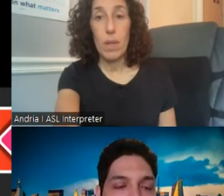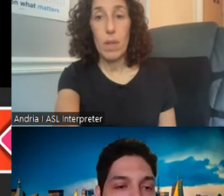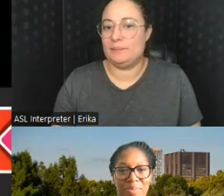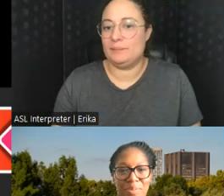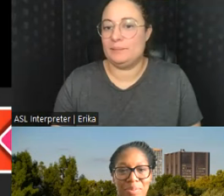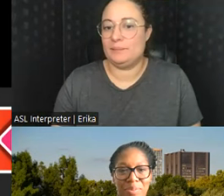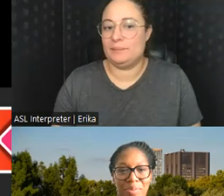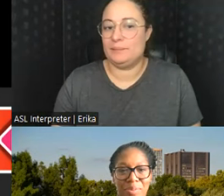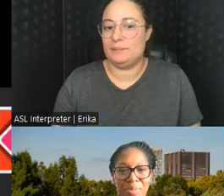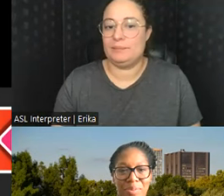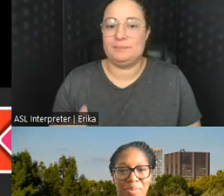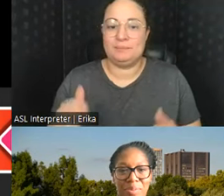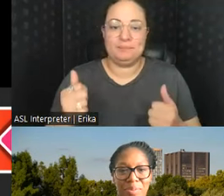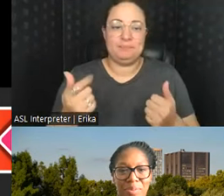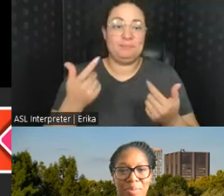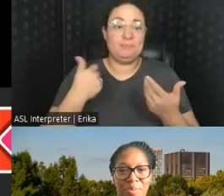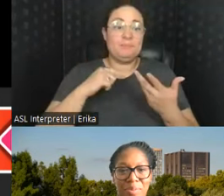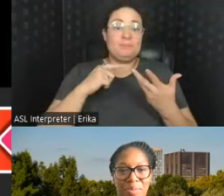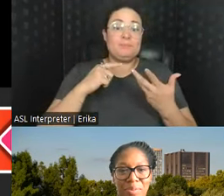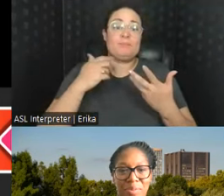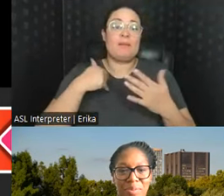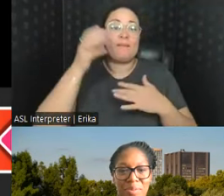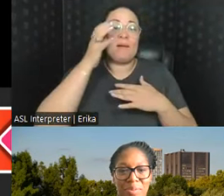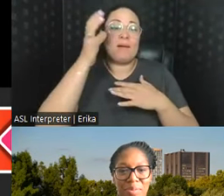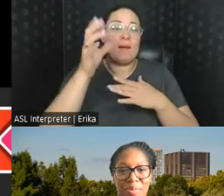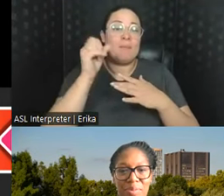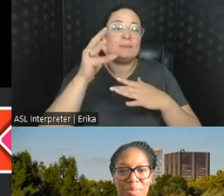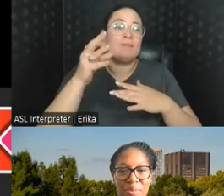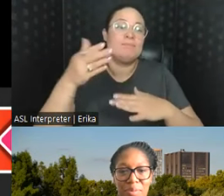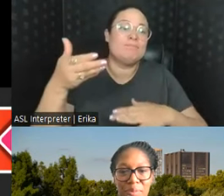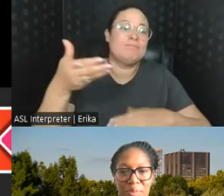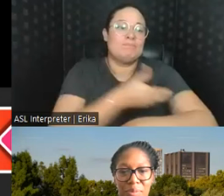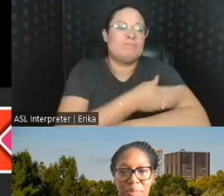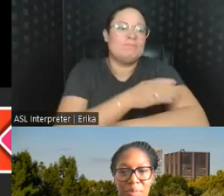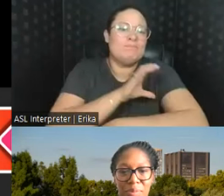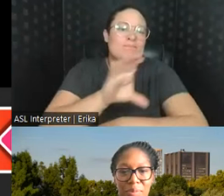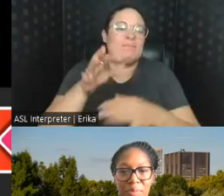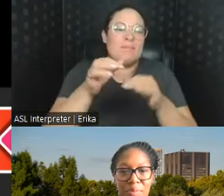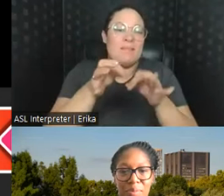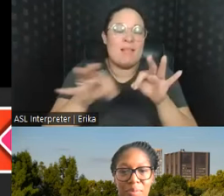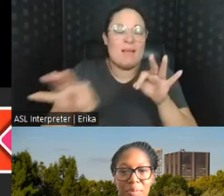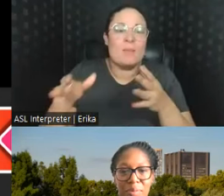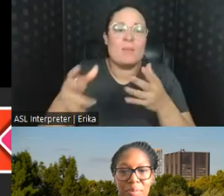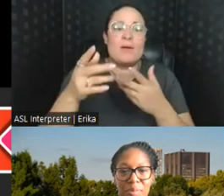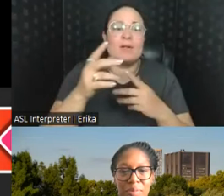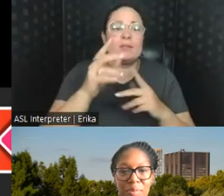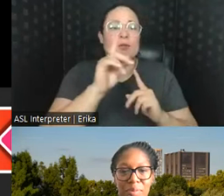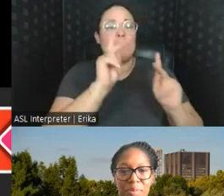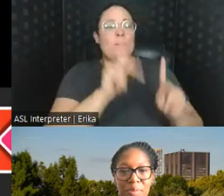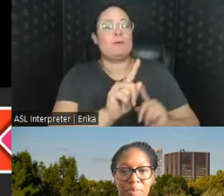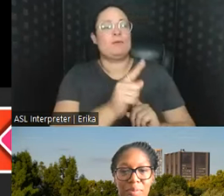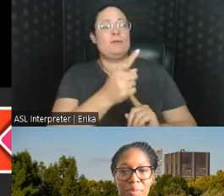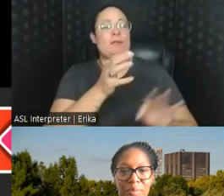language. We have this concept of empowering language. So the ideas of person first versus identity first. And